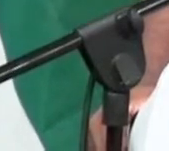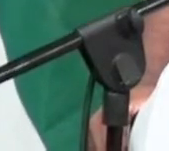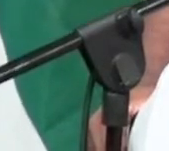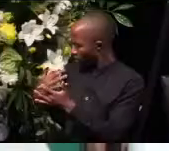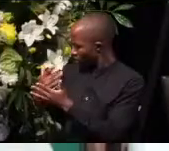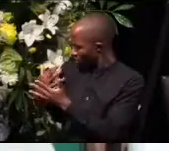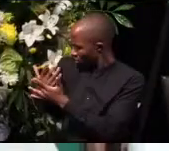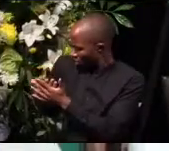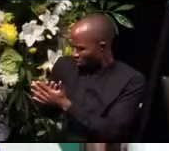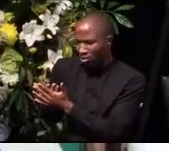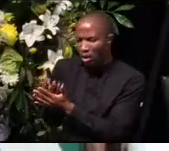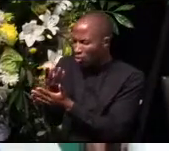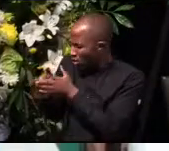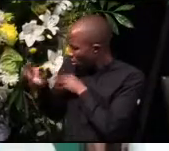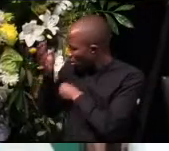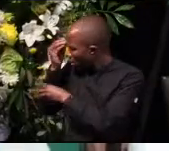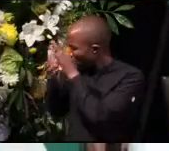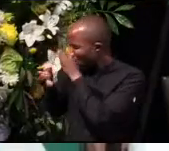learned